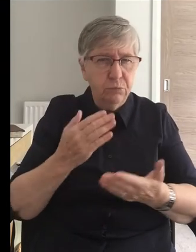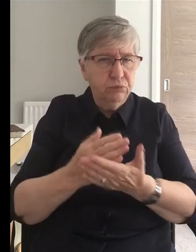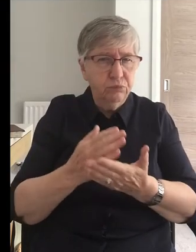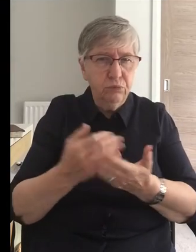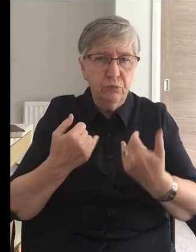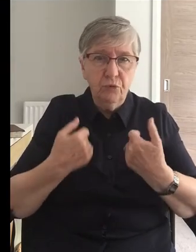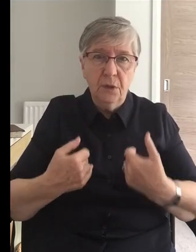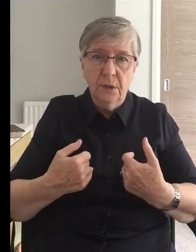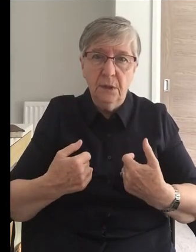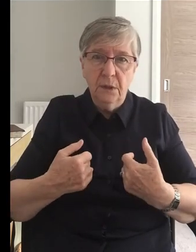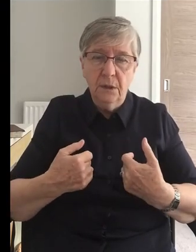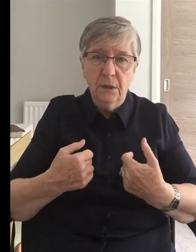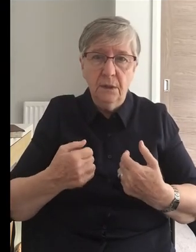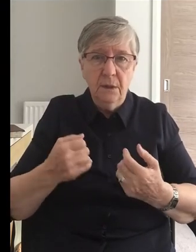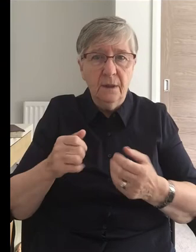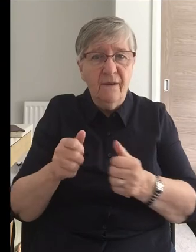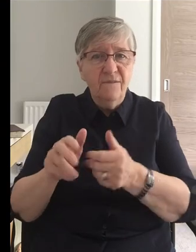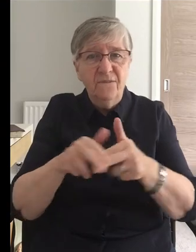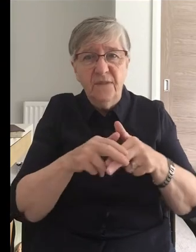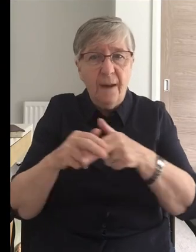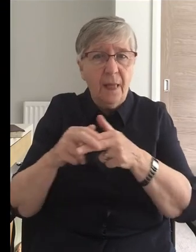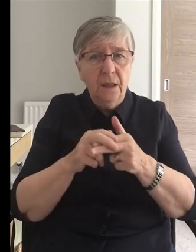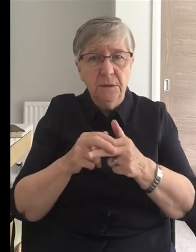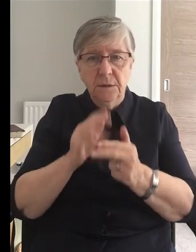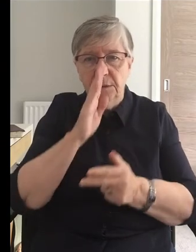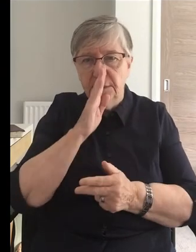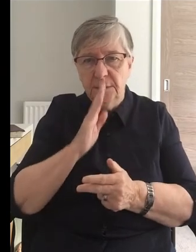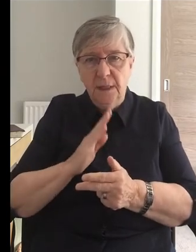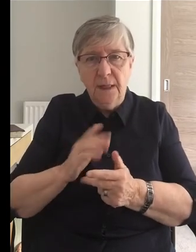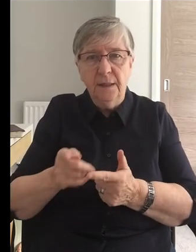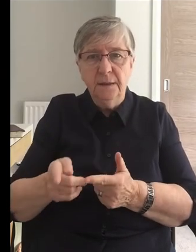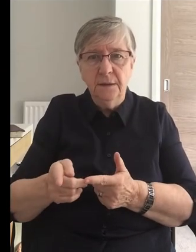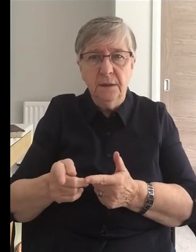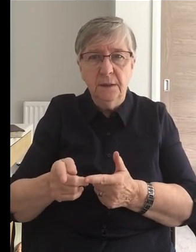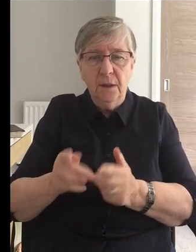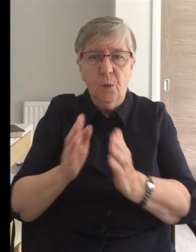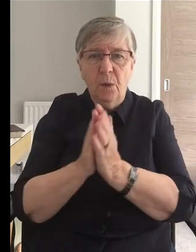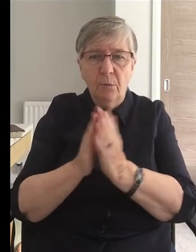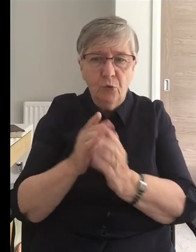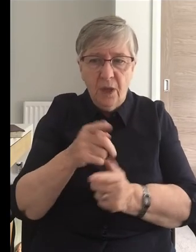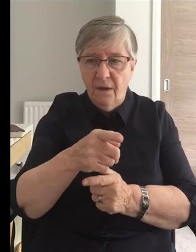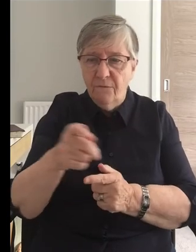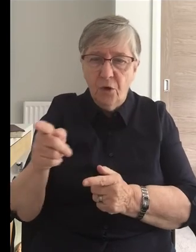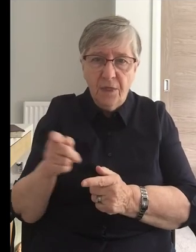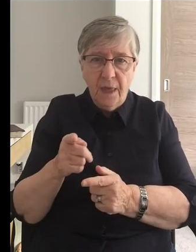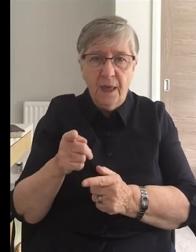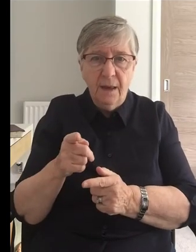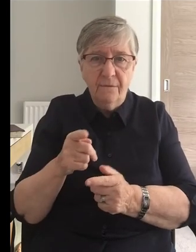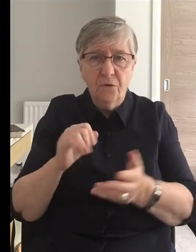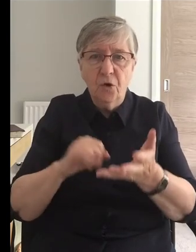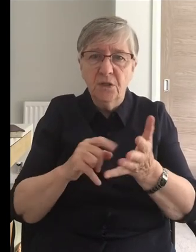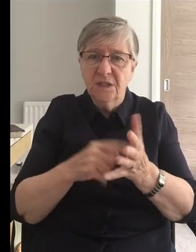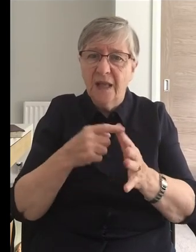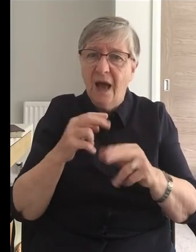bereaved relatives. And we pray for them. We pray for the staff. Pray that they